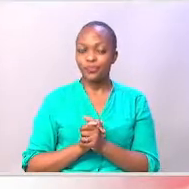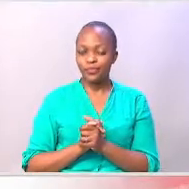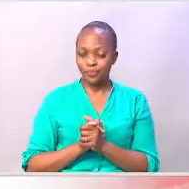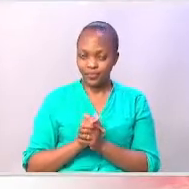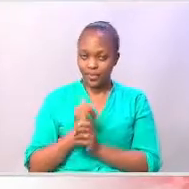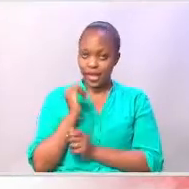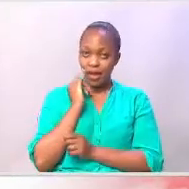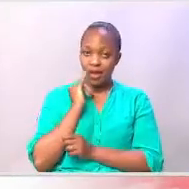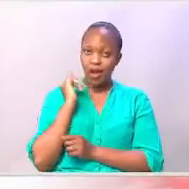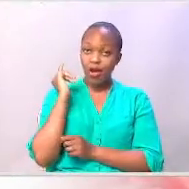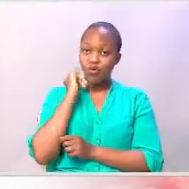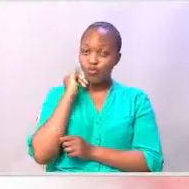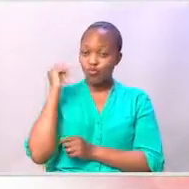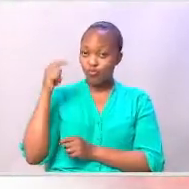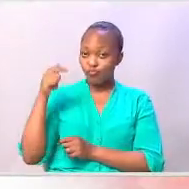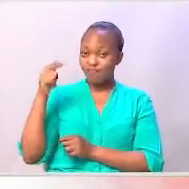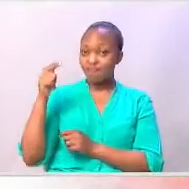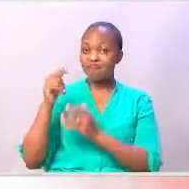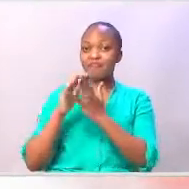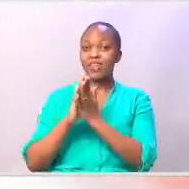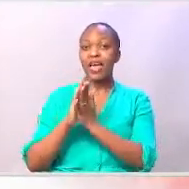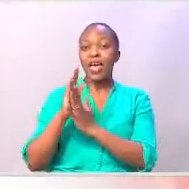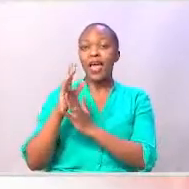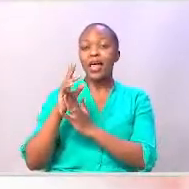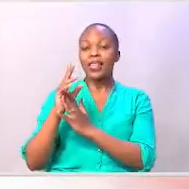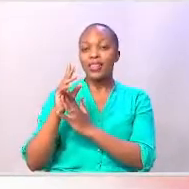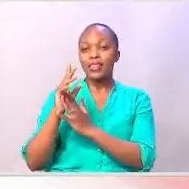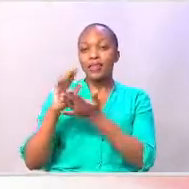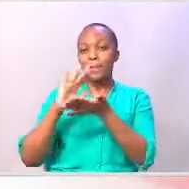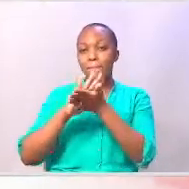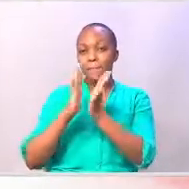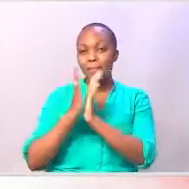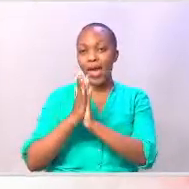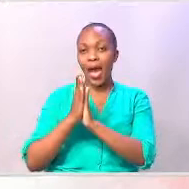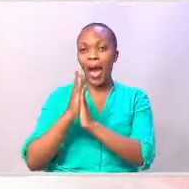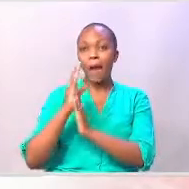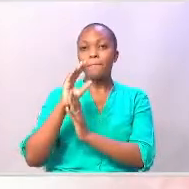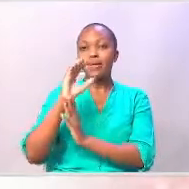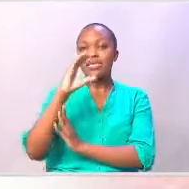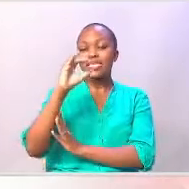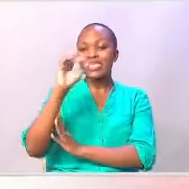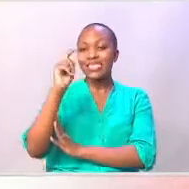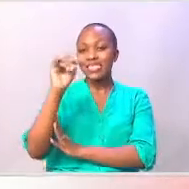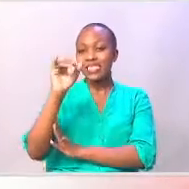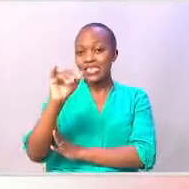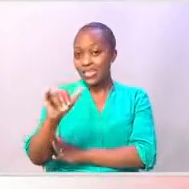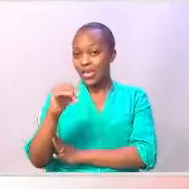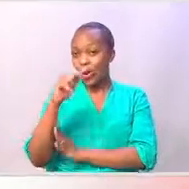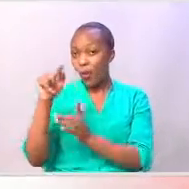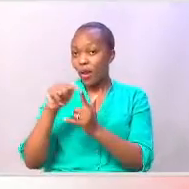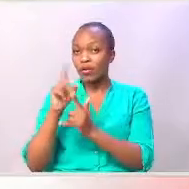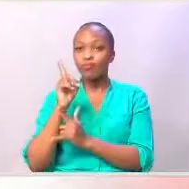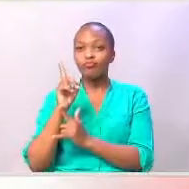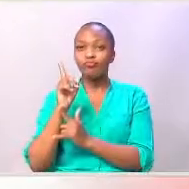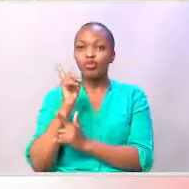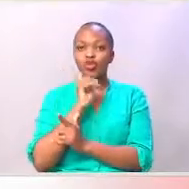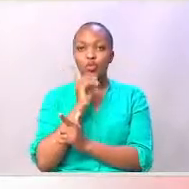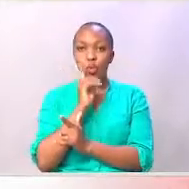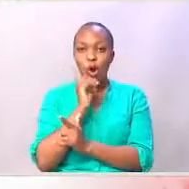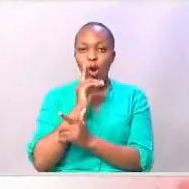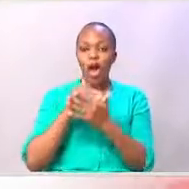Nakuru is set to be the Kenya's fourth city on Wednesday, when President Uhuru Kenyatta will award a charter to the